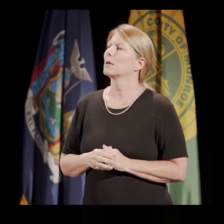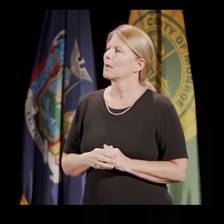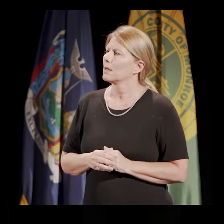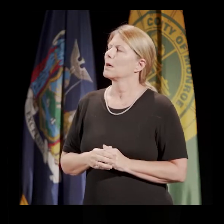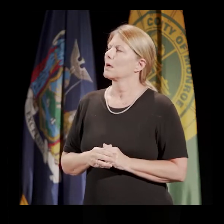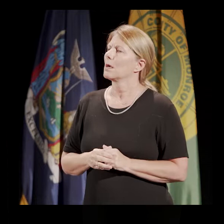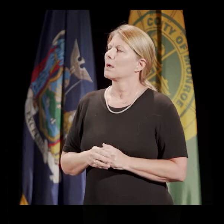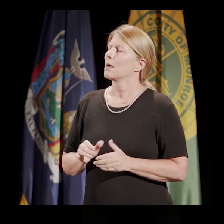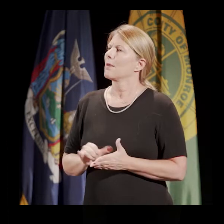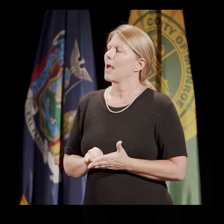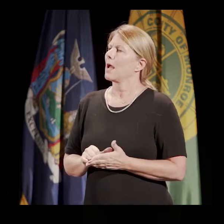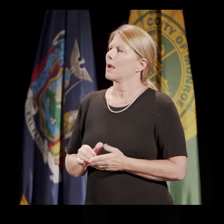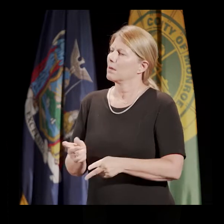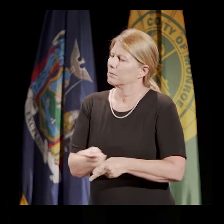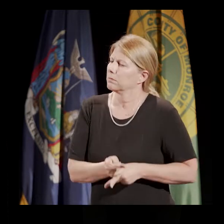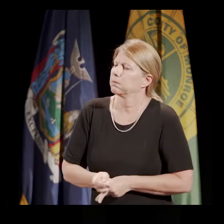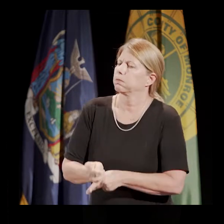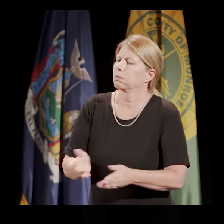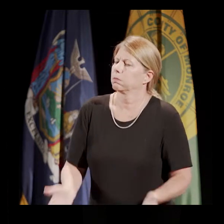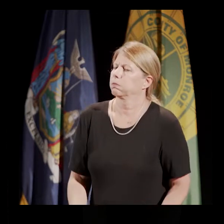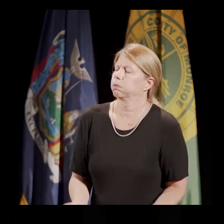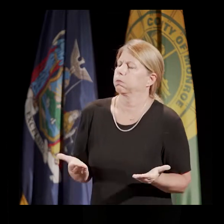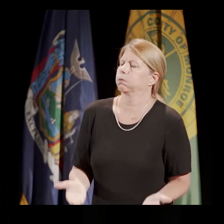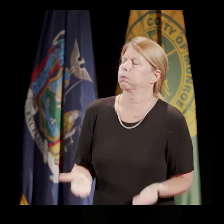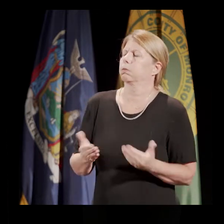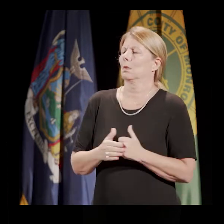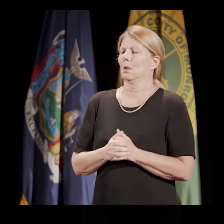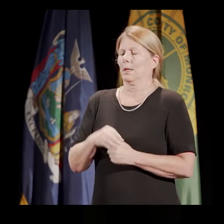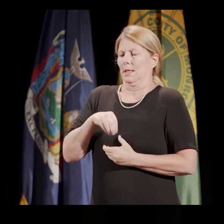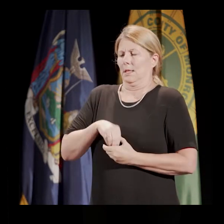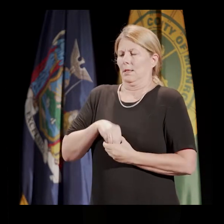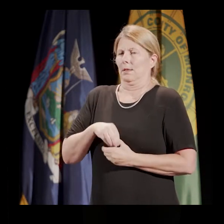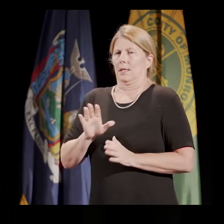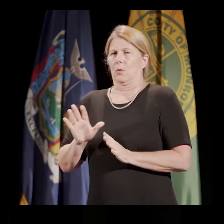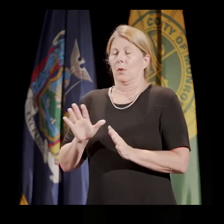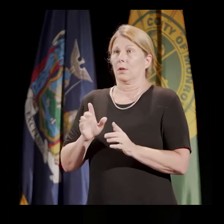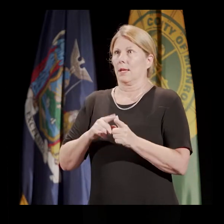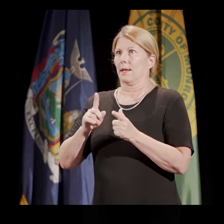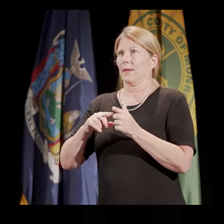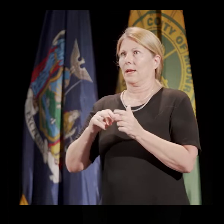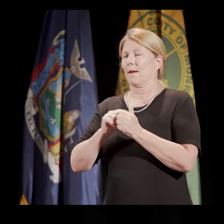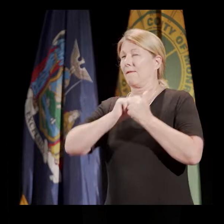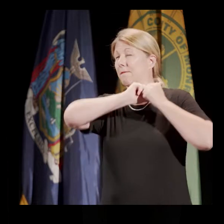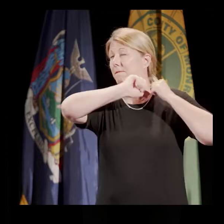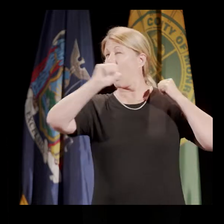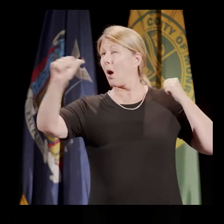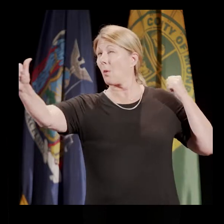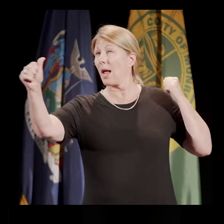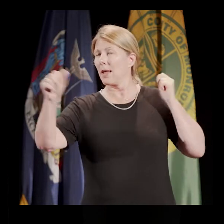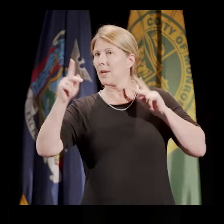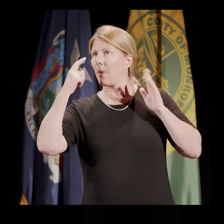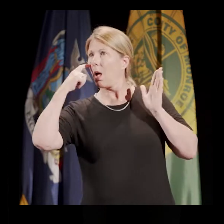that foster greatness from within and attract it from afar, and in doing so perpetuate